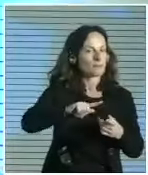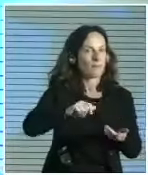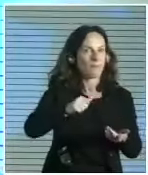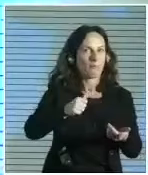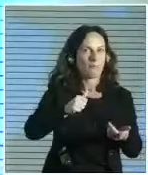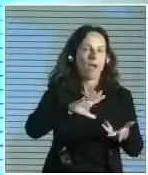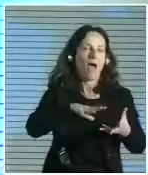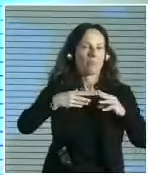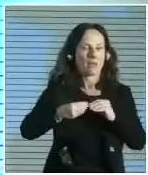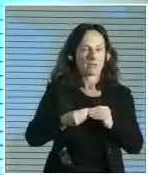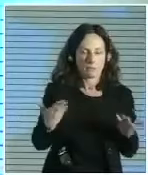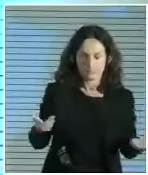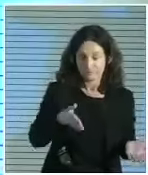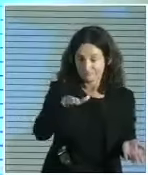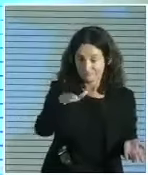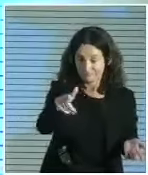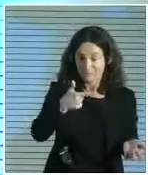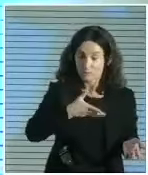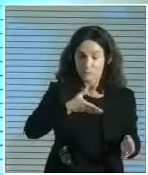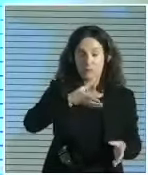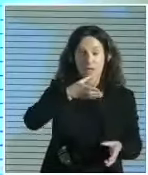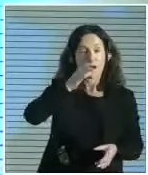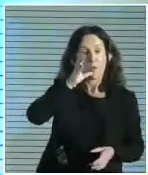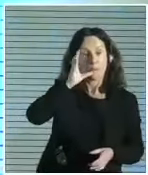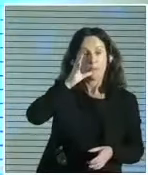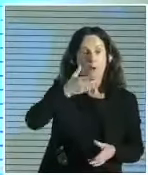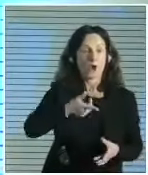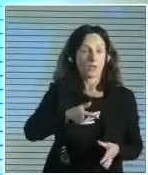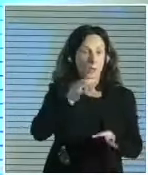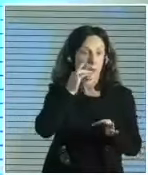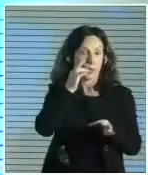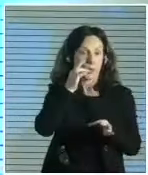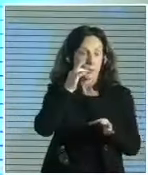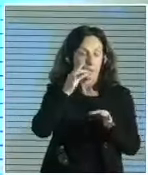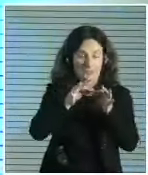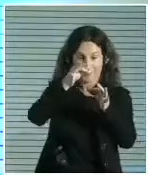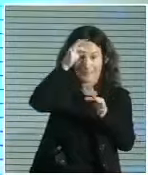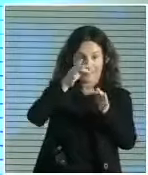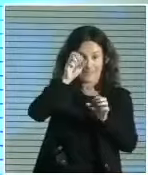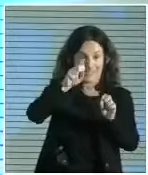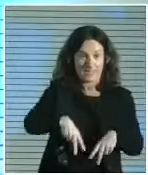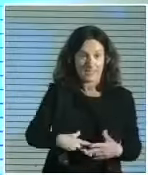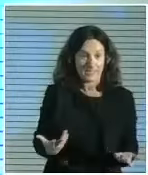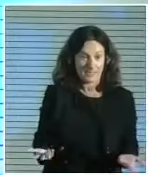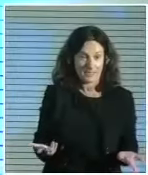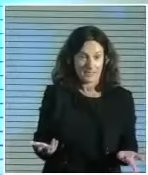un mojito sin pajitas, plásticos pajitas? Es necesito traducción.